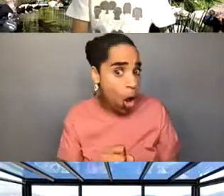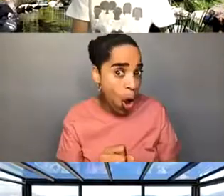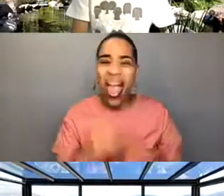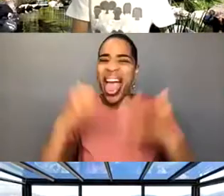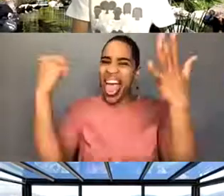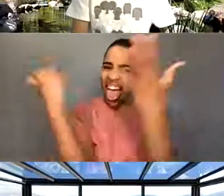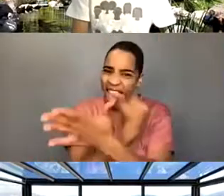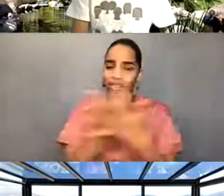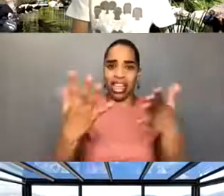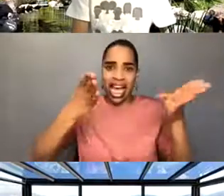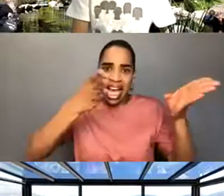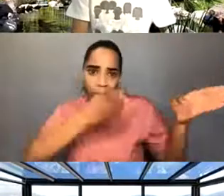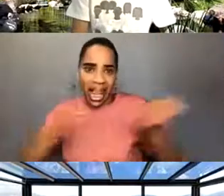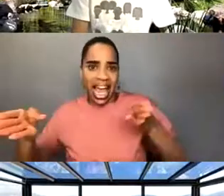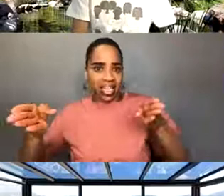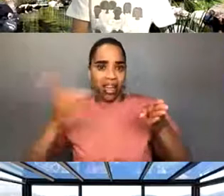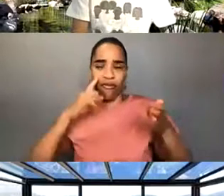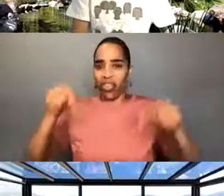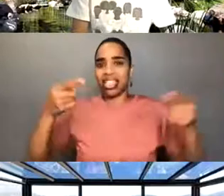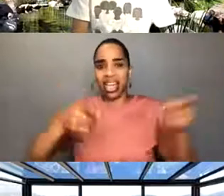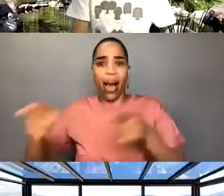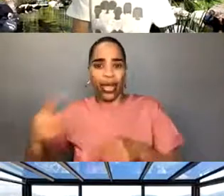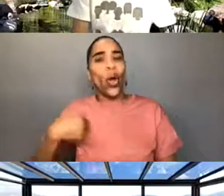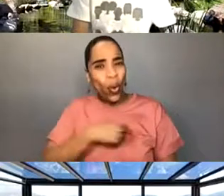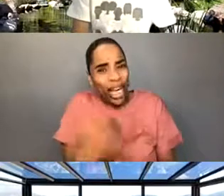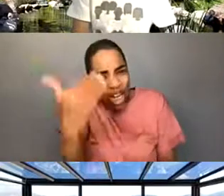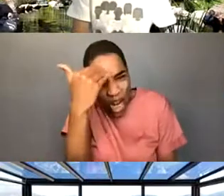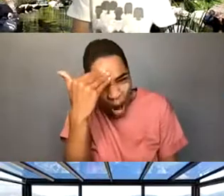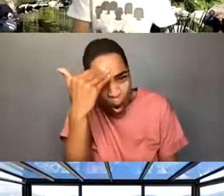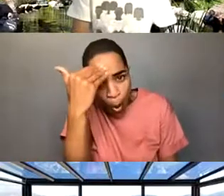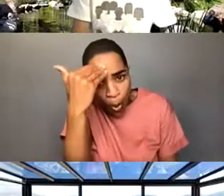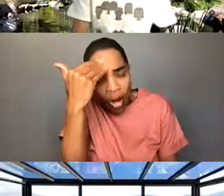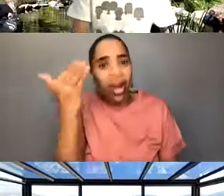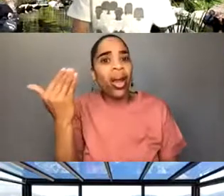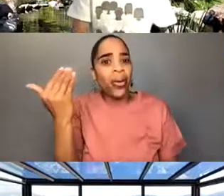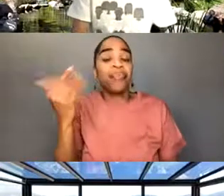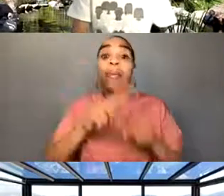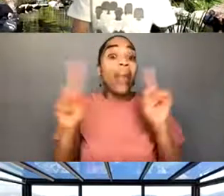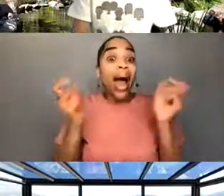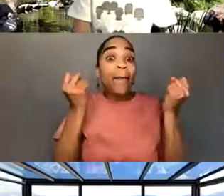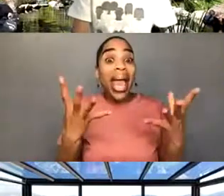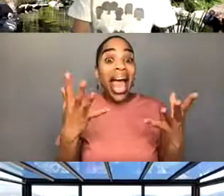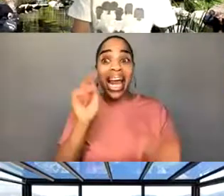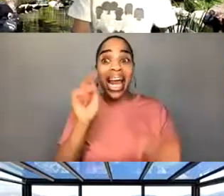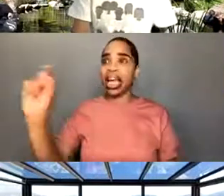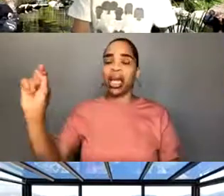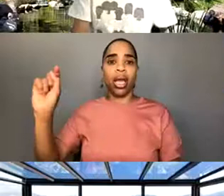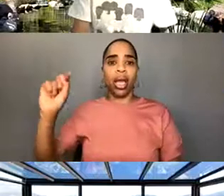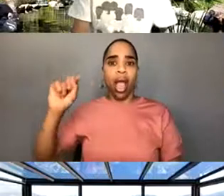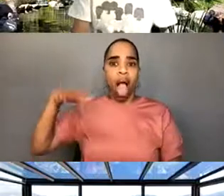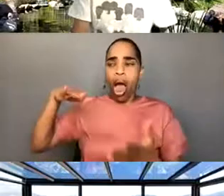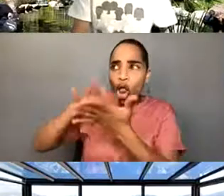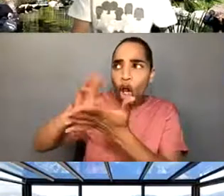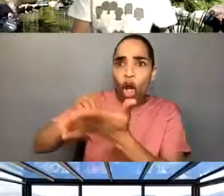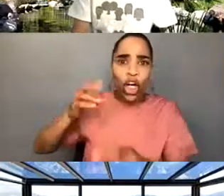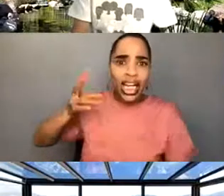we inherently know, instinctually know that that's not true. But again, we haven't had the history,